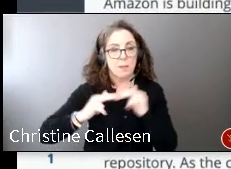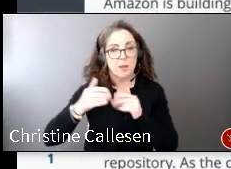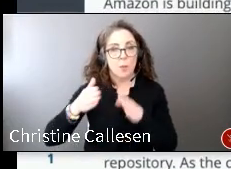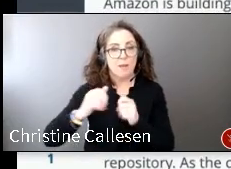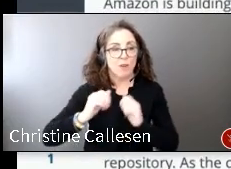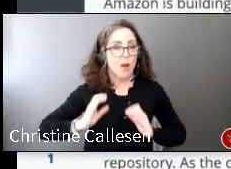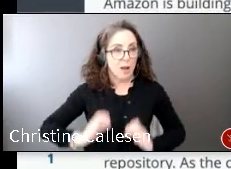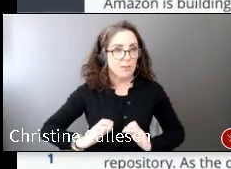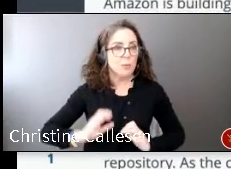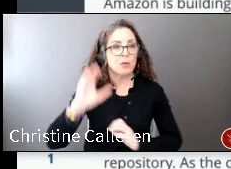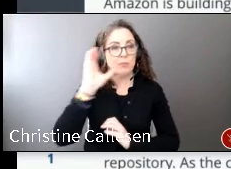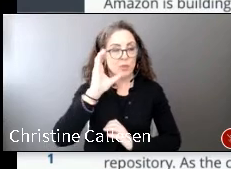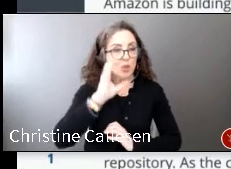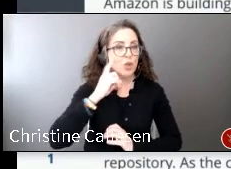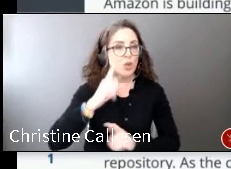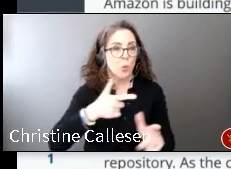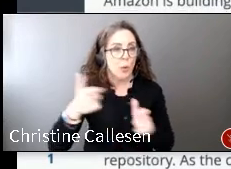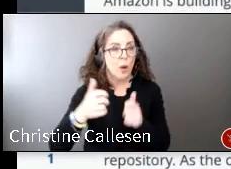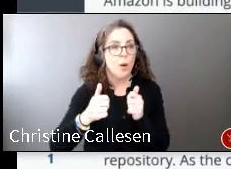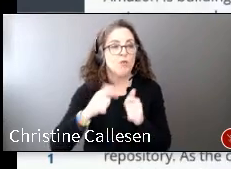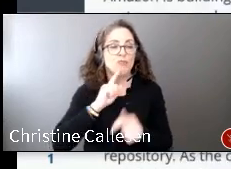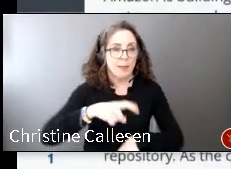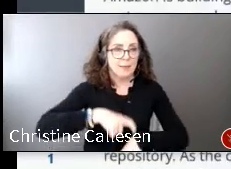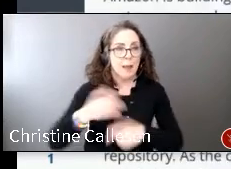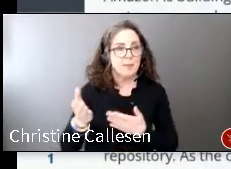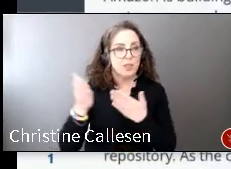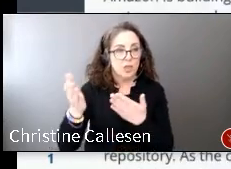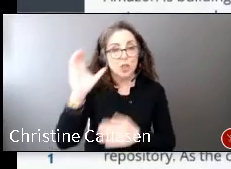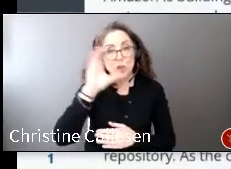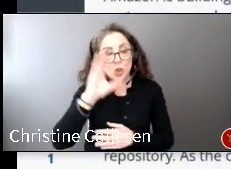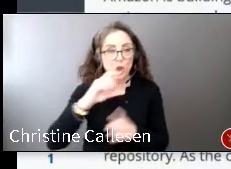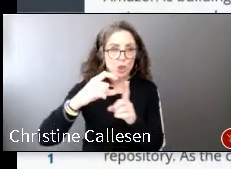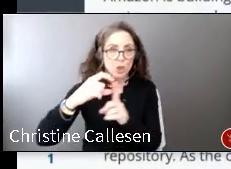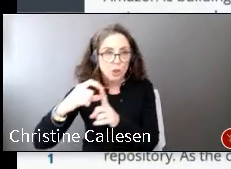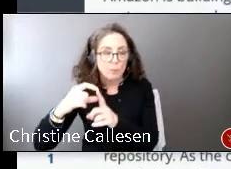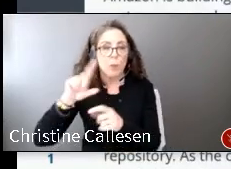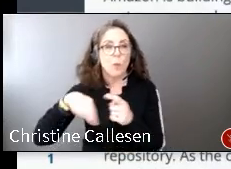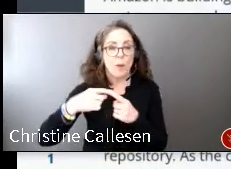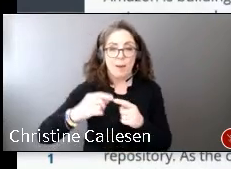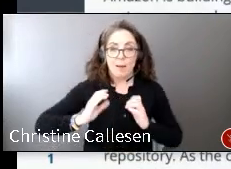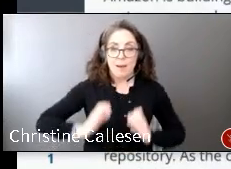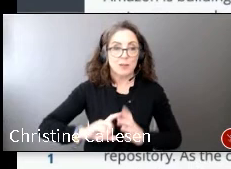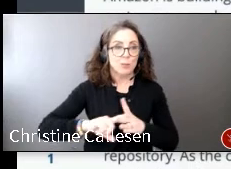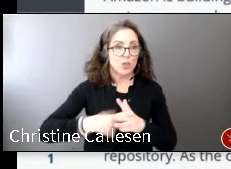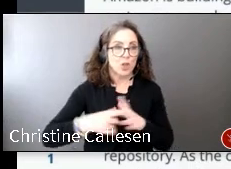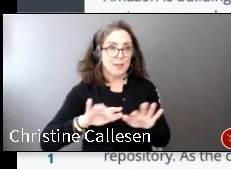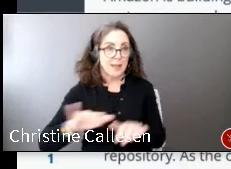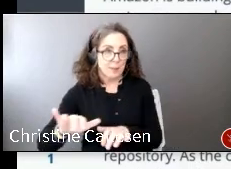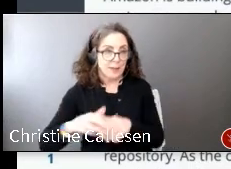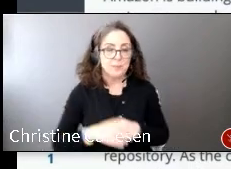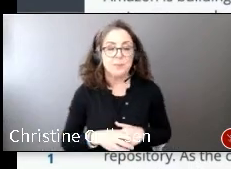reviews quicker by providing real-time suggestions to search terms when the customer starts typing. When given